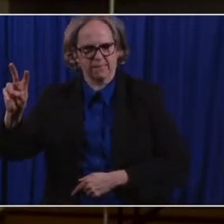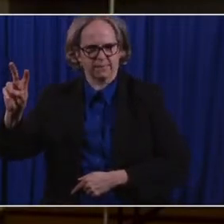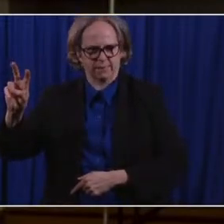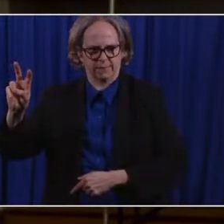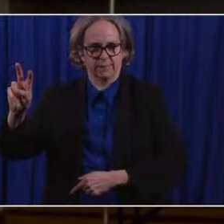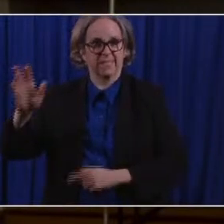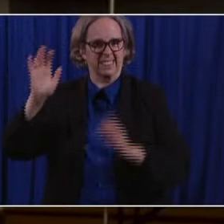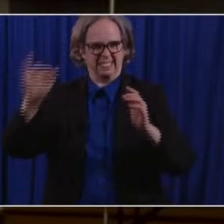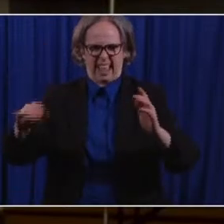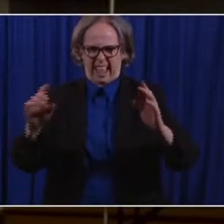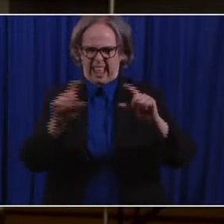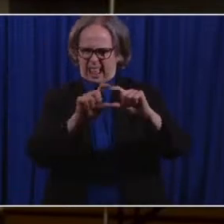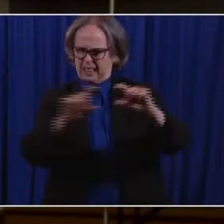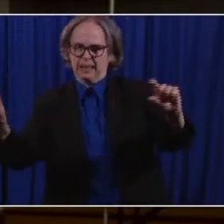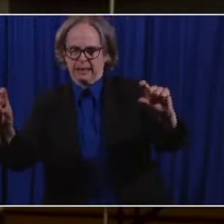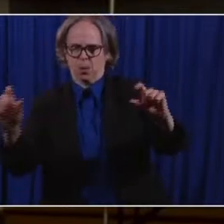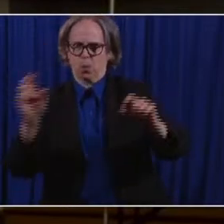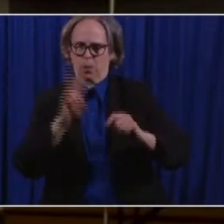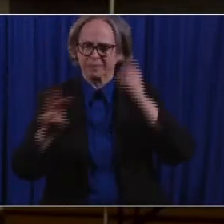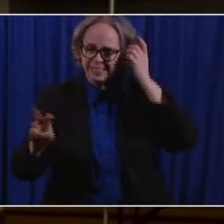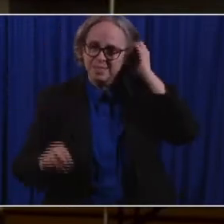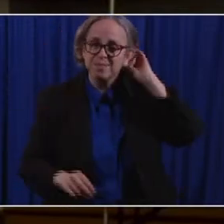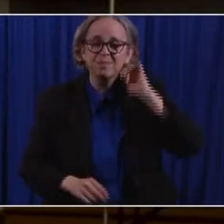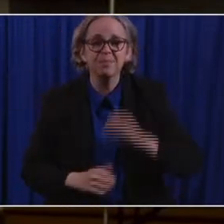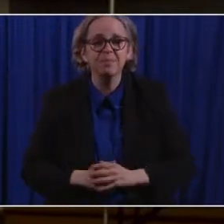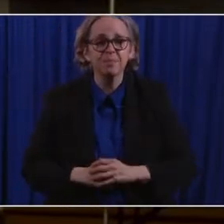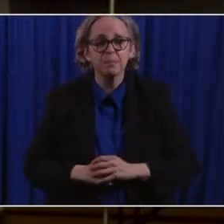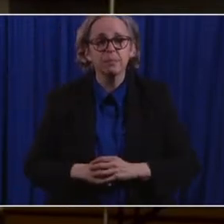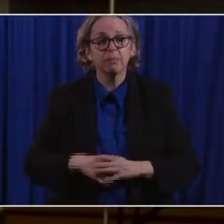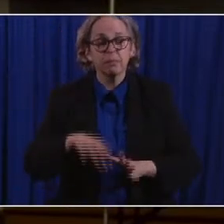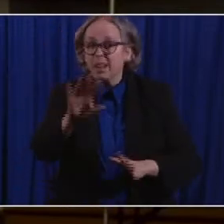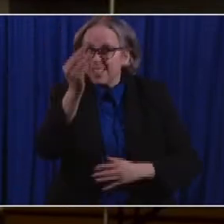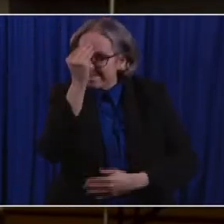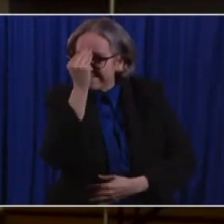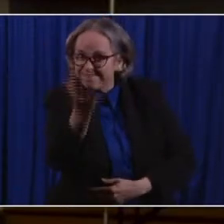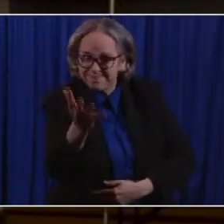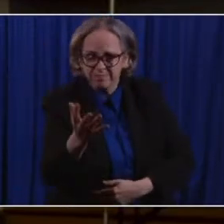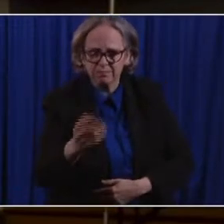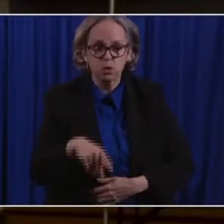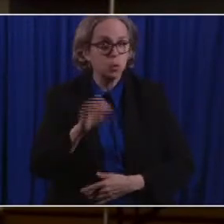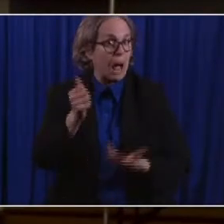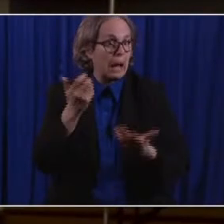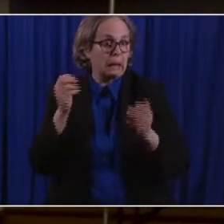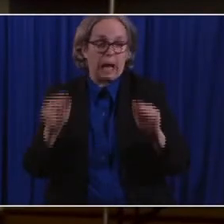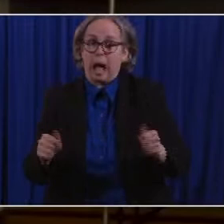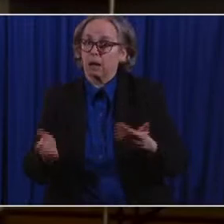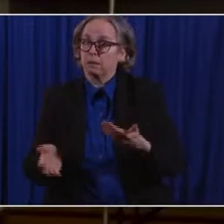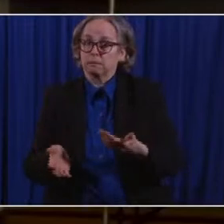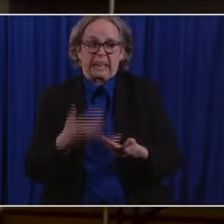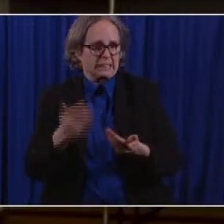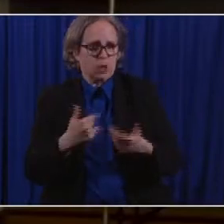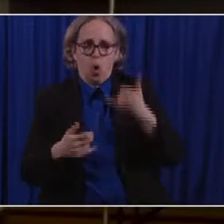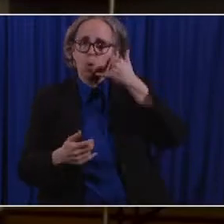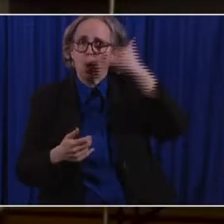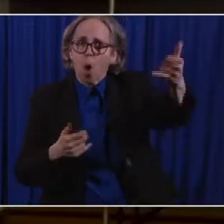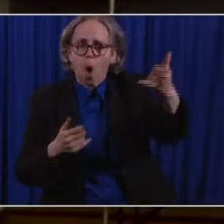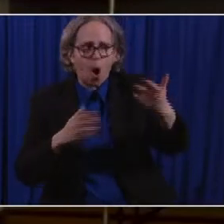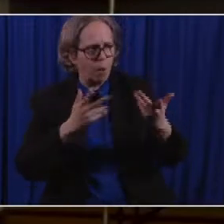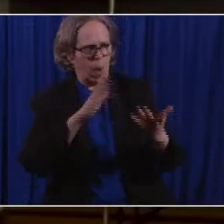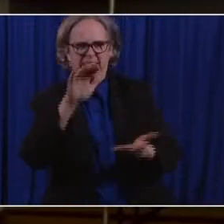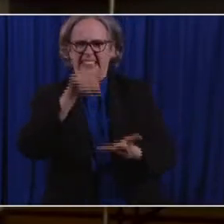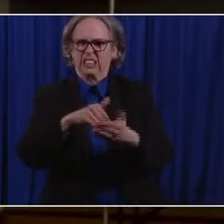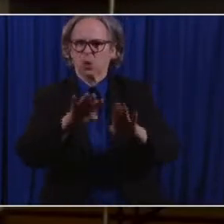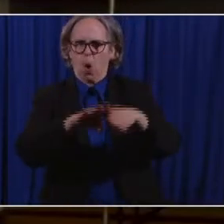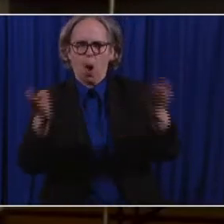to continue to promote health equity, our call center will still help individuals who either do not have internet